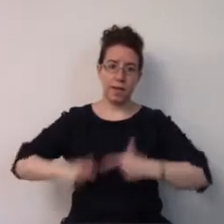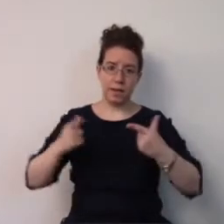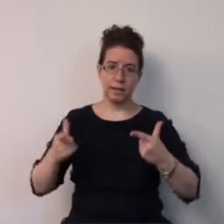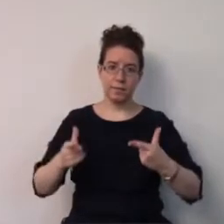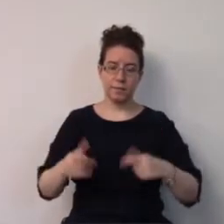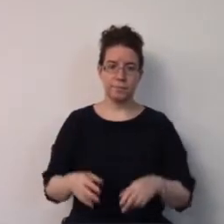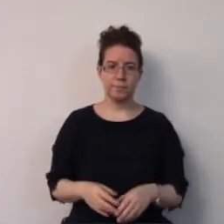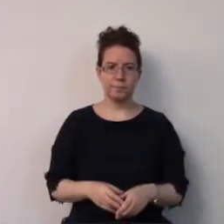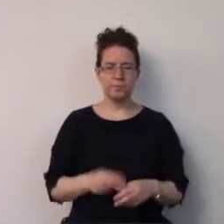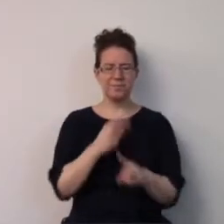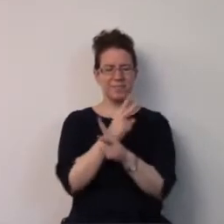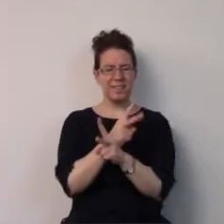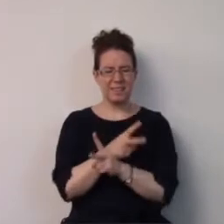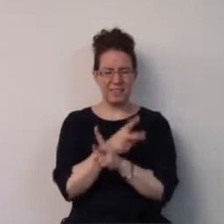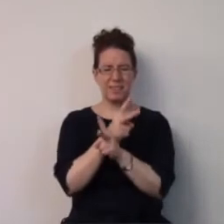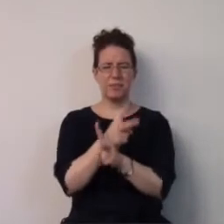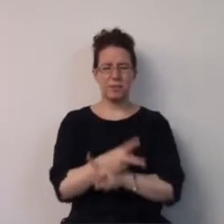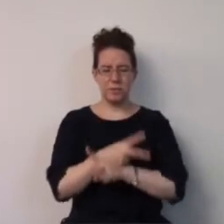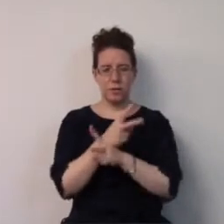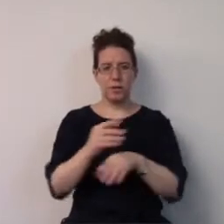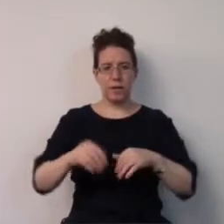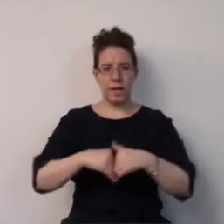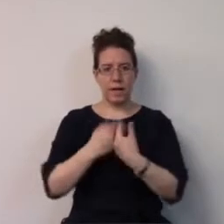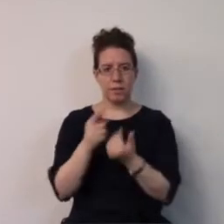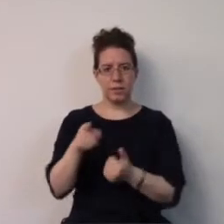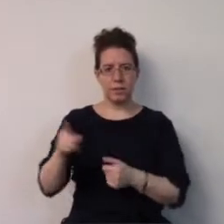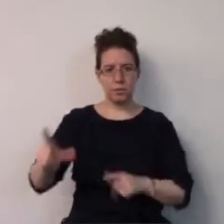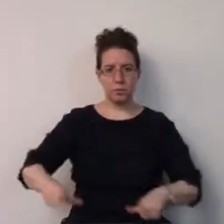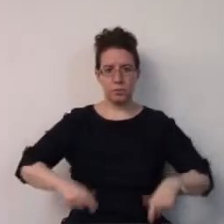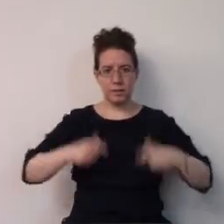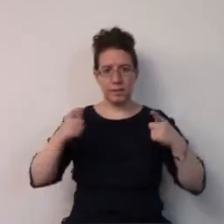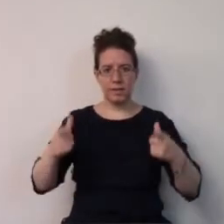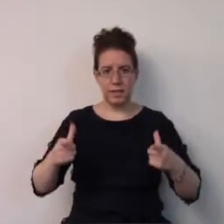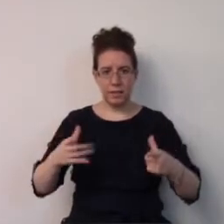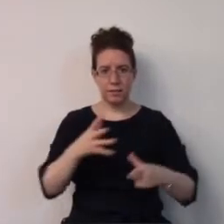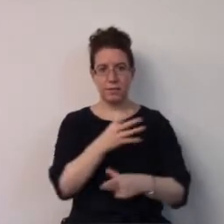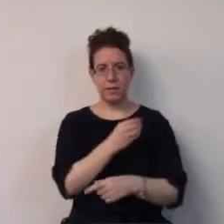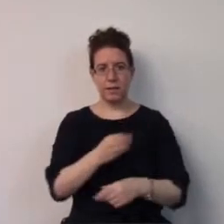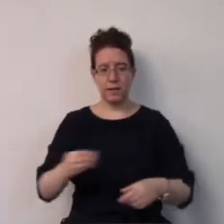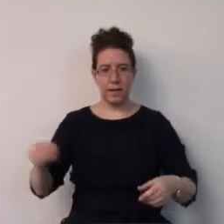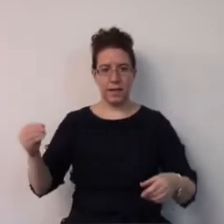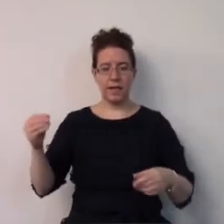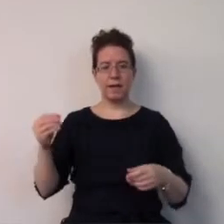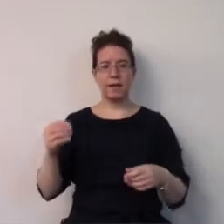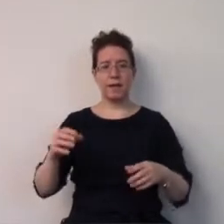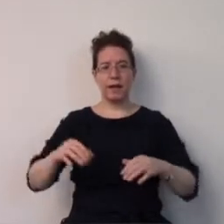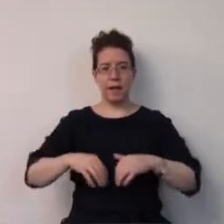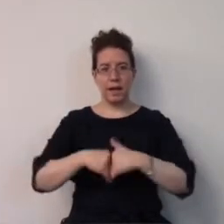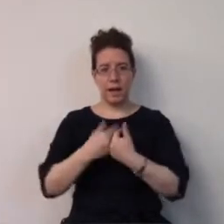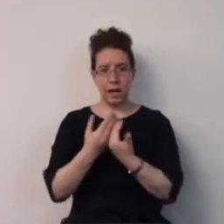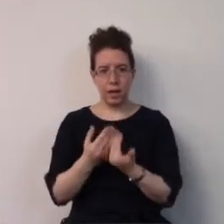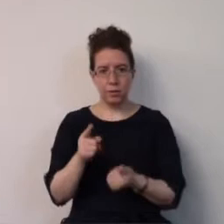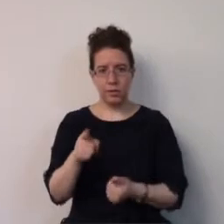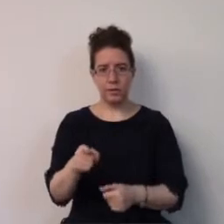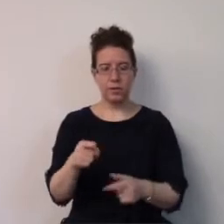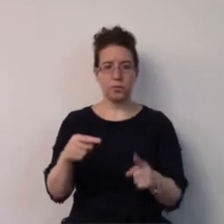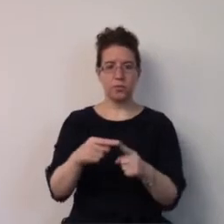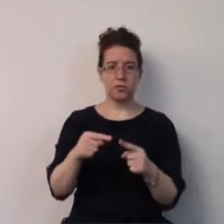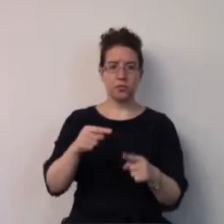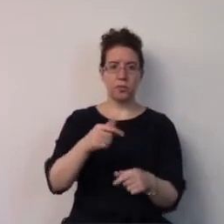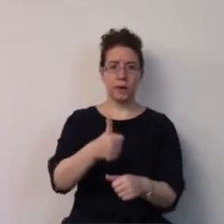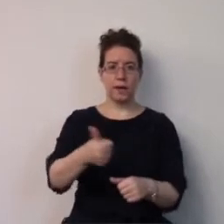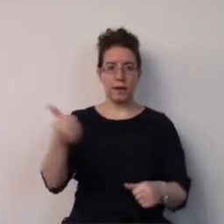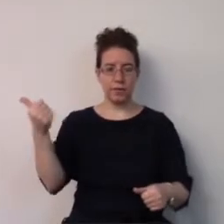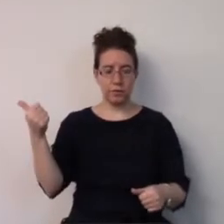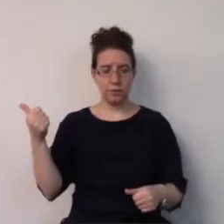And in your own proclivities, you need to, in anguished prayer, die out to the sin that you crowned in your